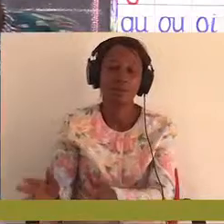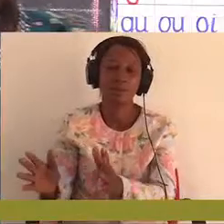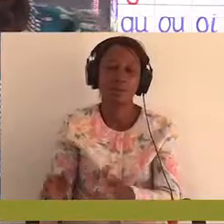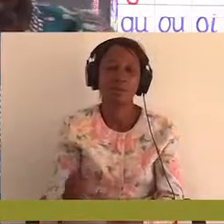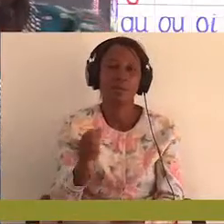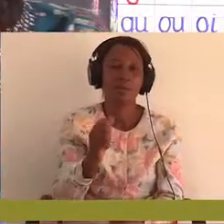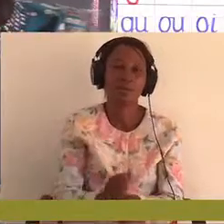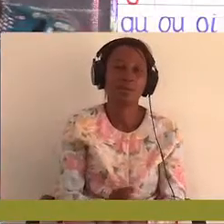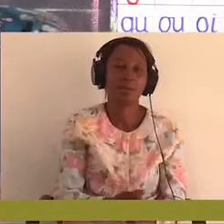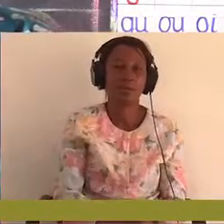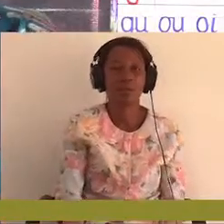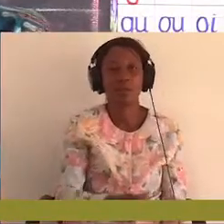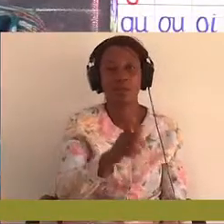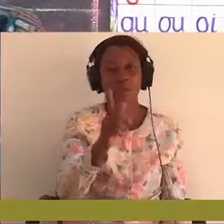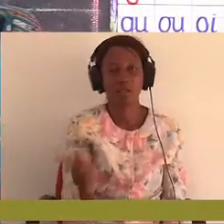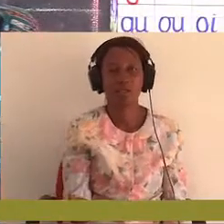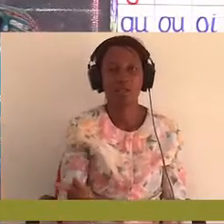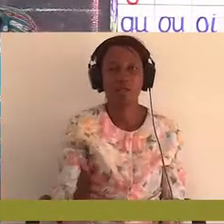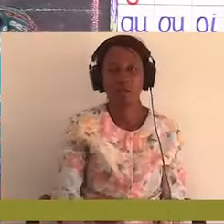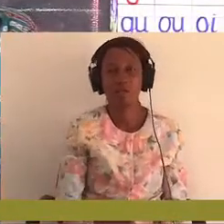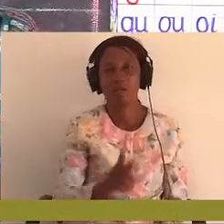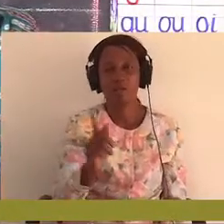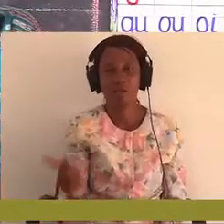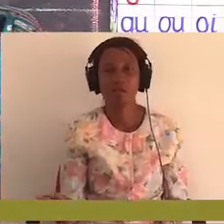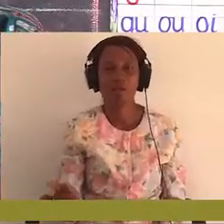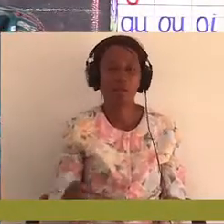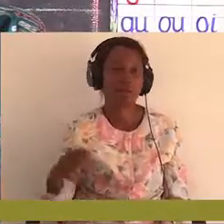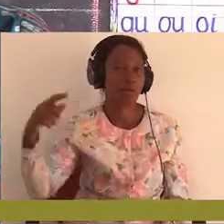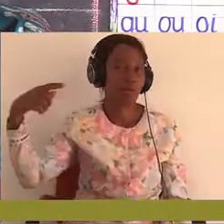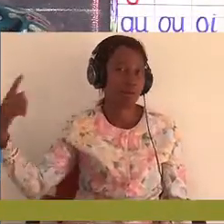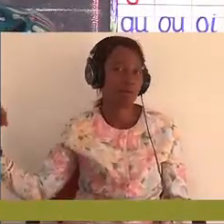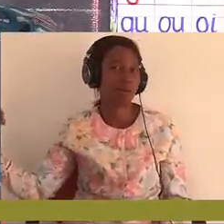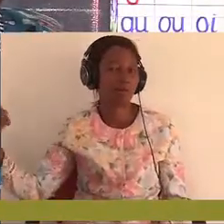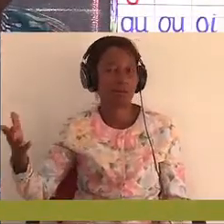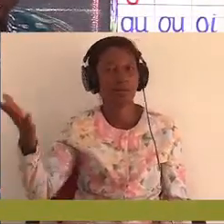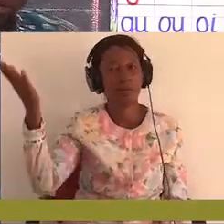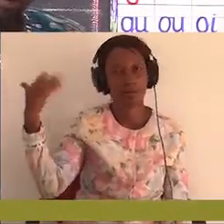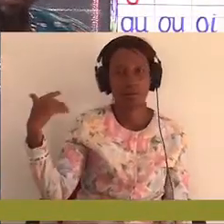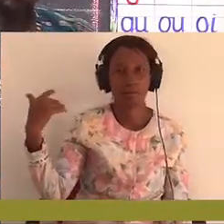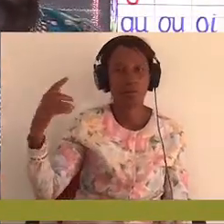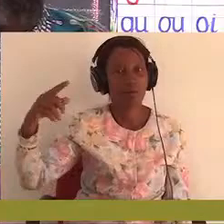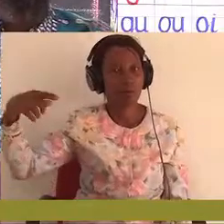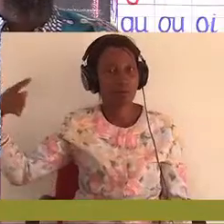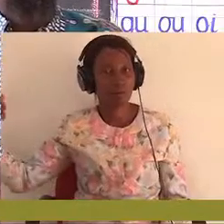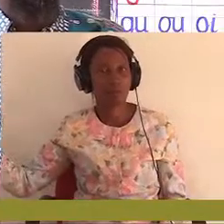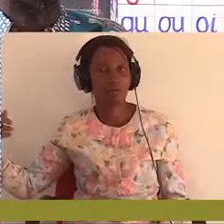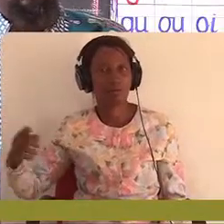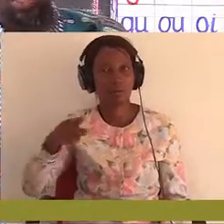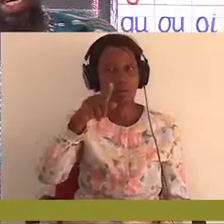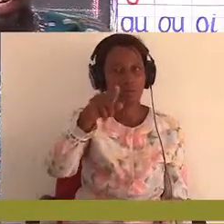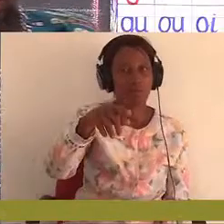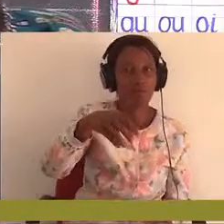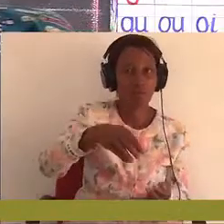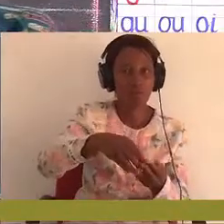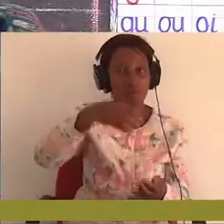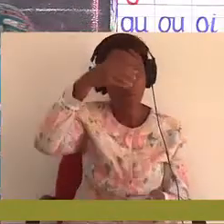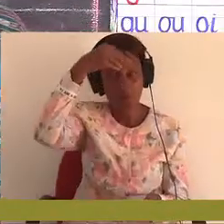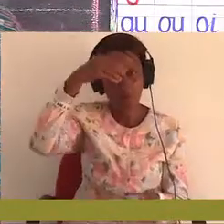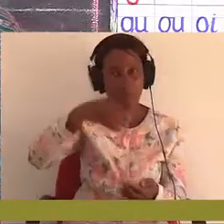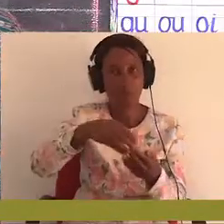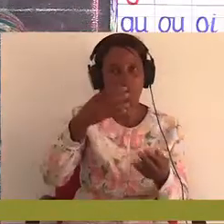A g, g, g sound. Very good. So the last sound you